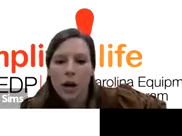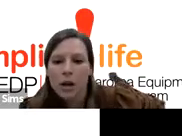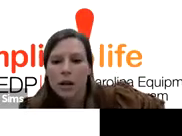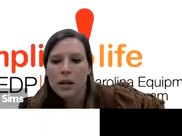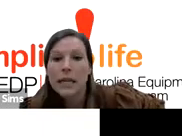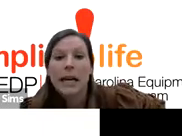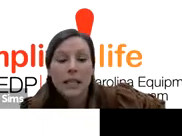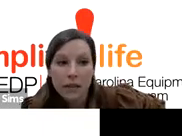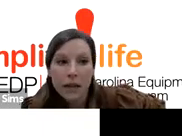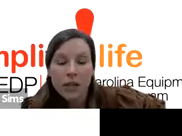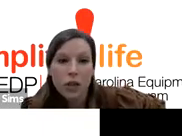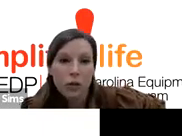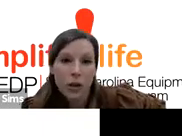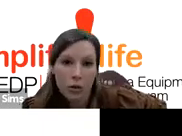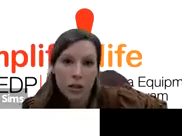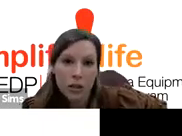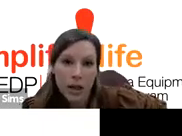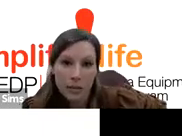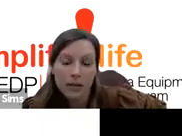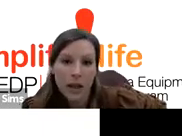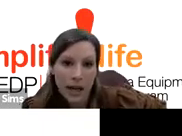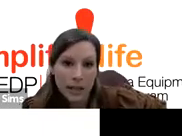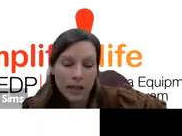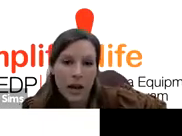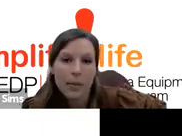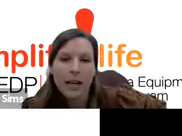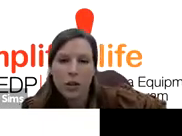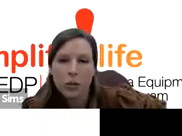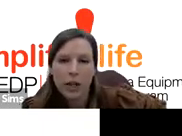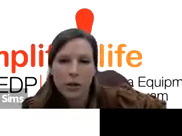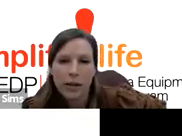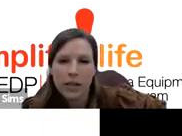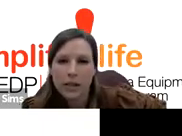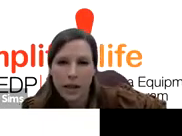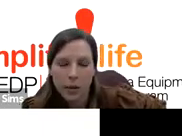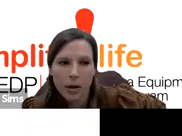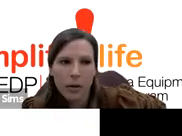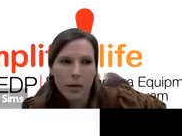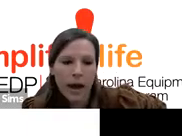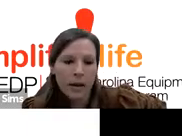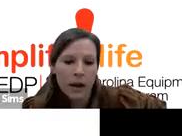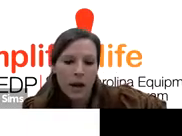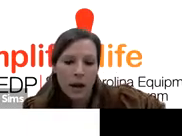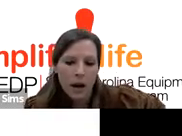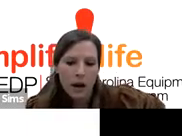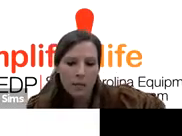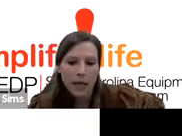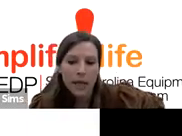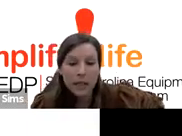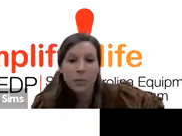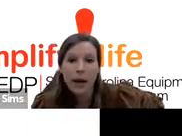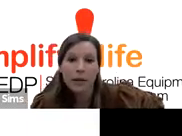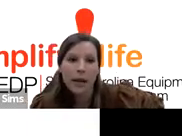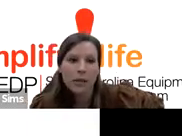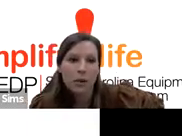know, negatively to those types of lights. And we do have a disclaimer about that.